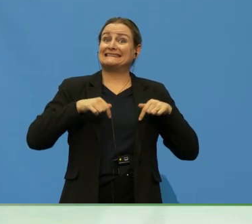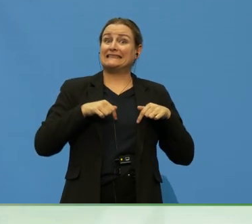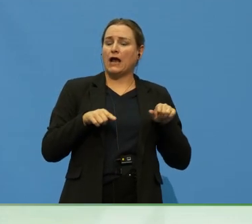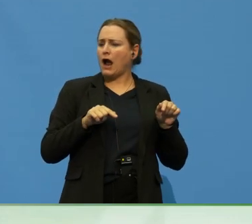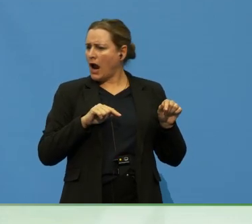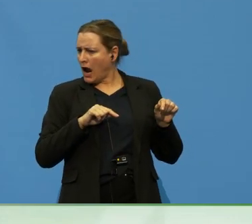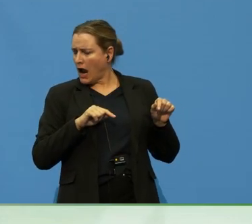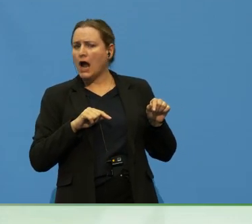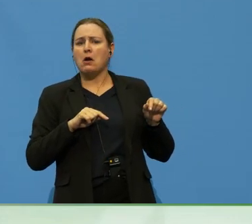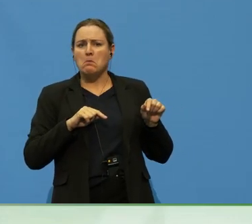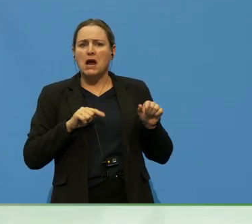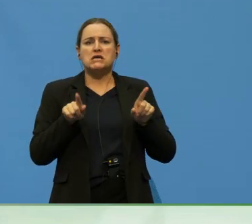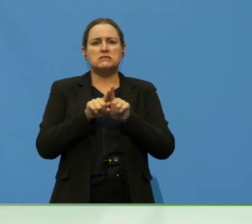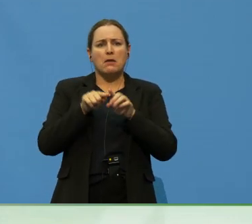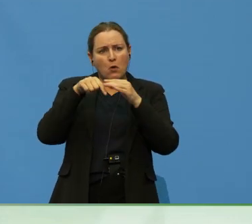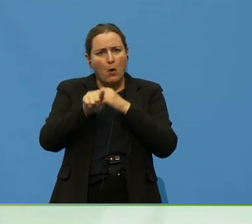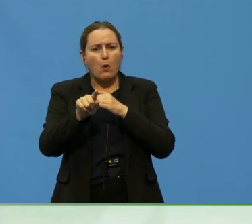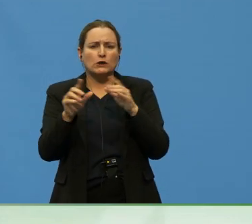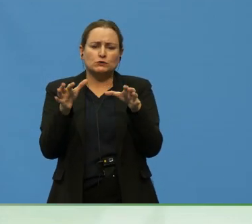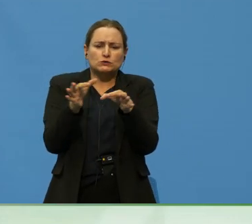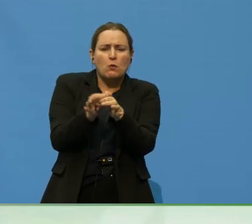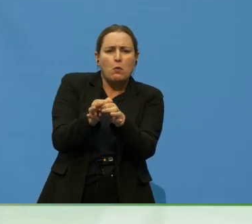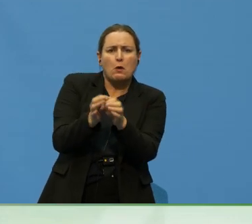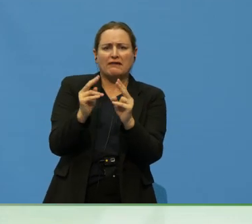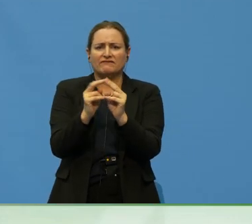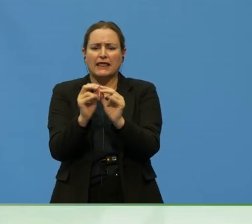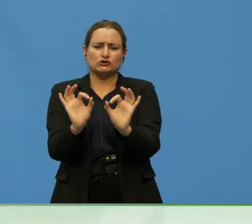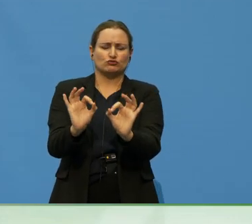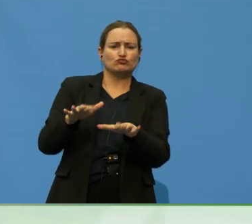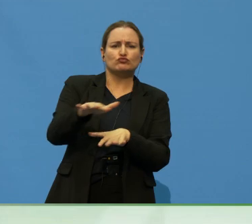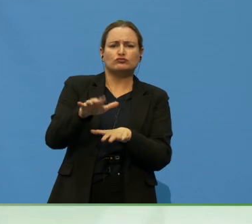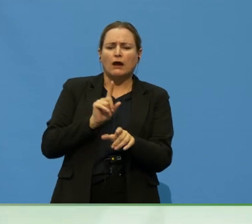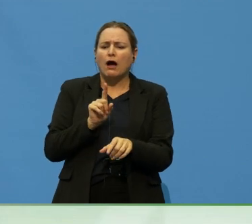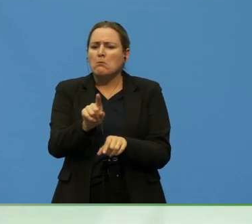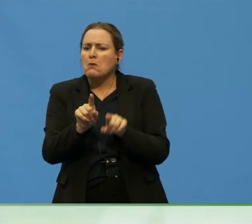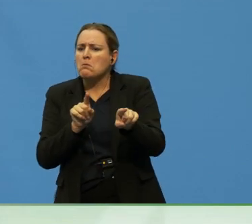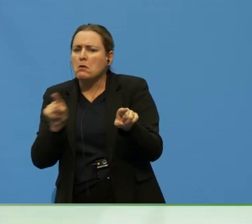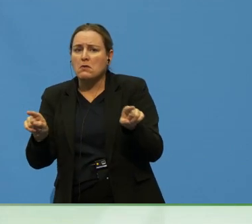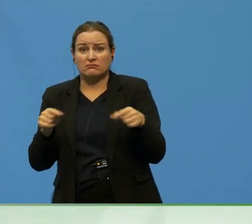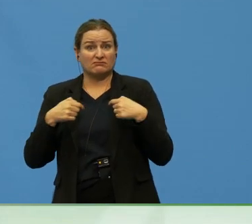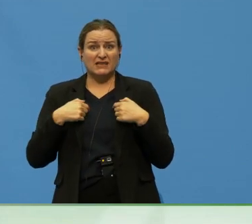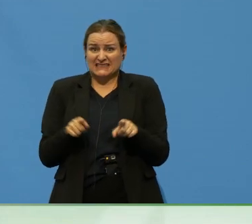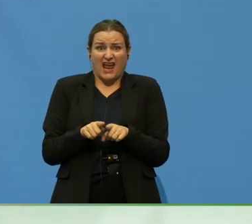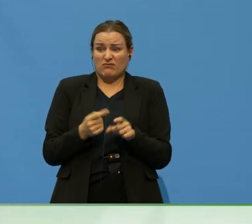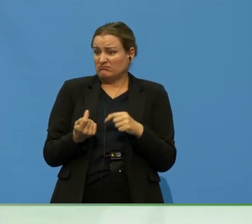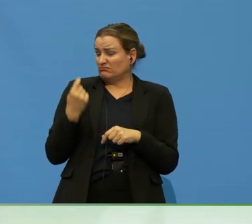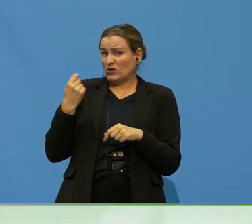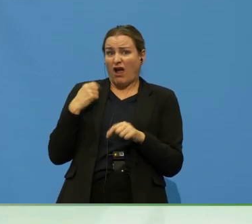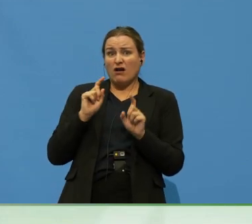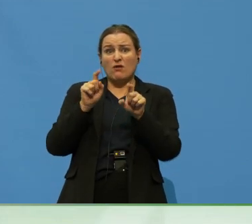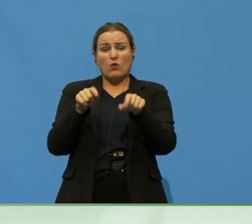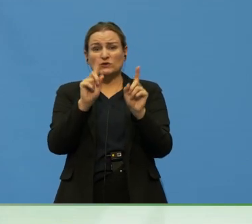the villages, and I've done a couple of these sessions some years ago in Indian villages where there were copies